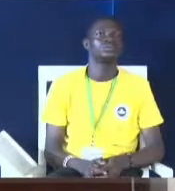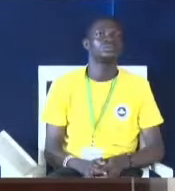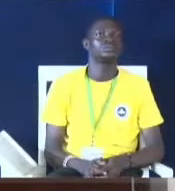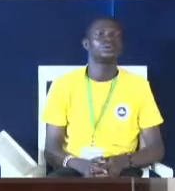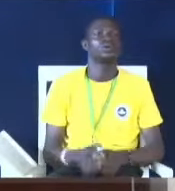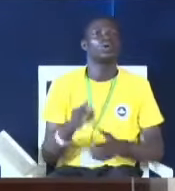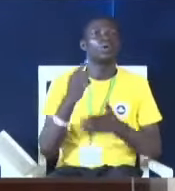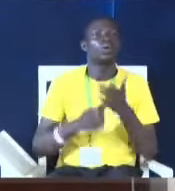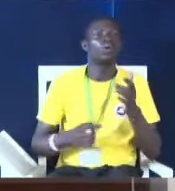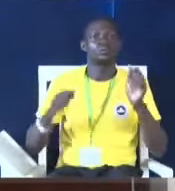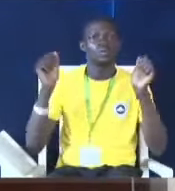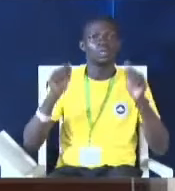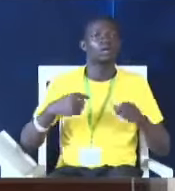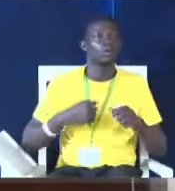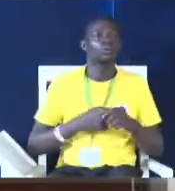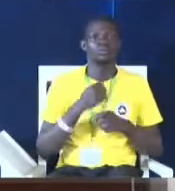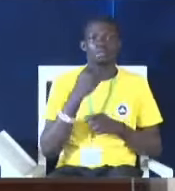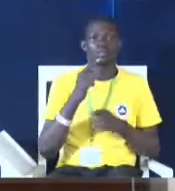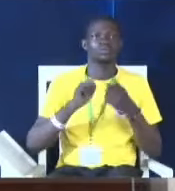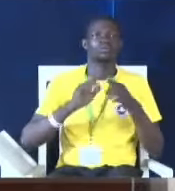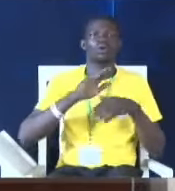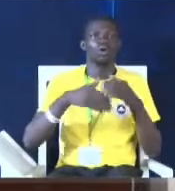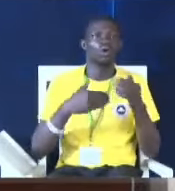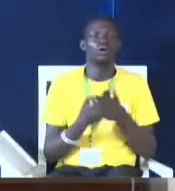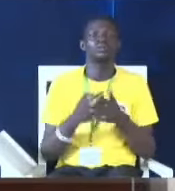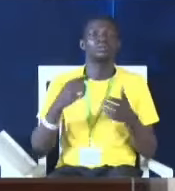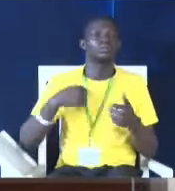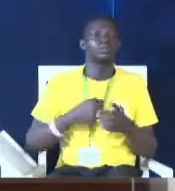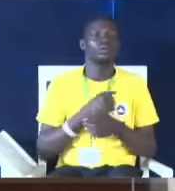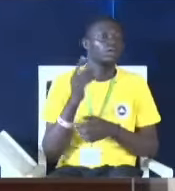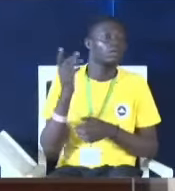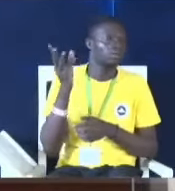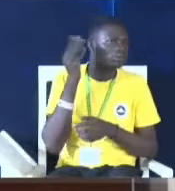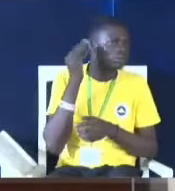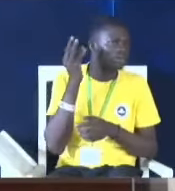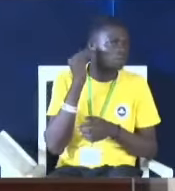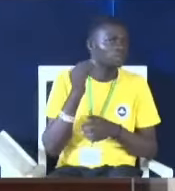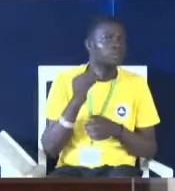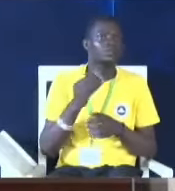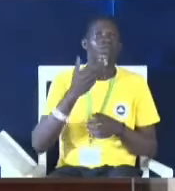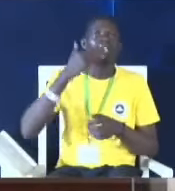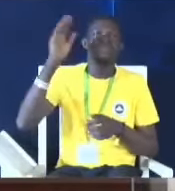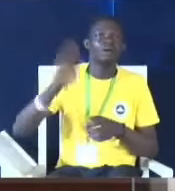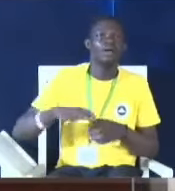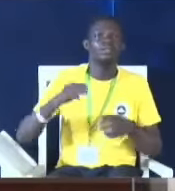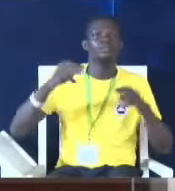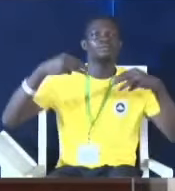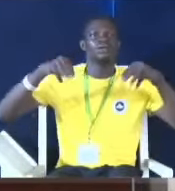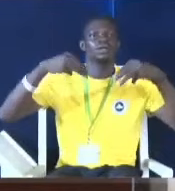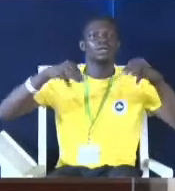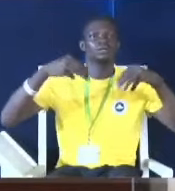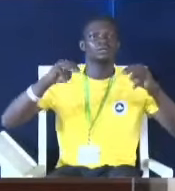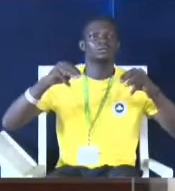What can we say to all these that we have heard? Bad markets.